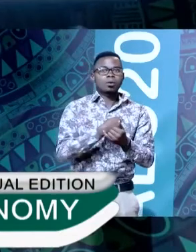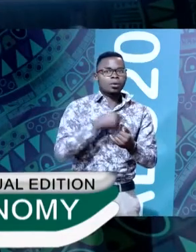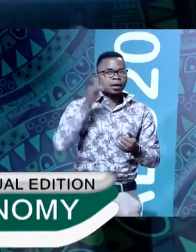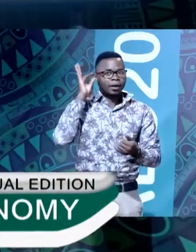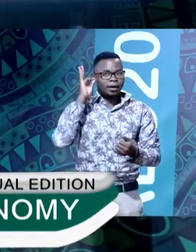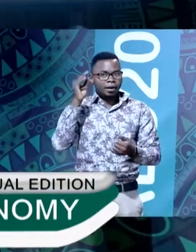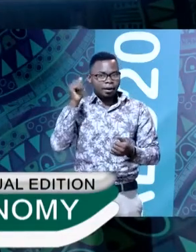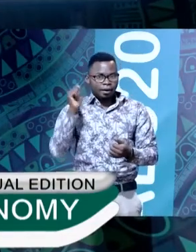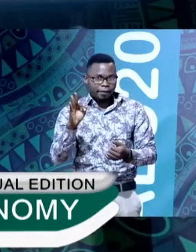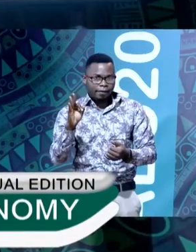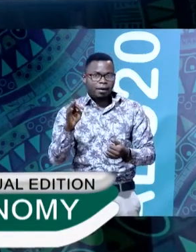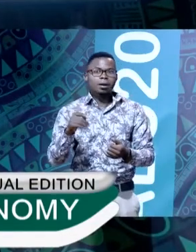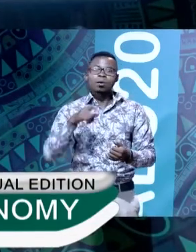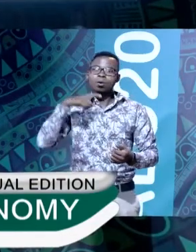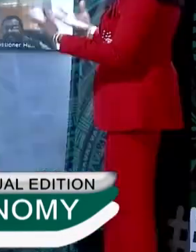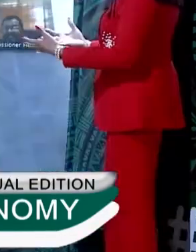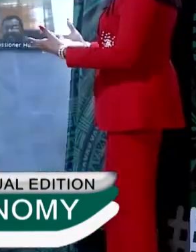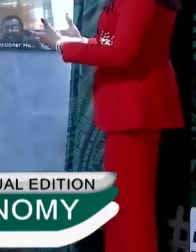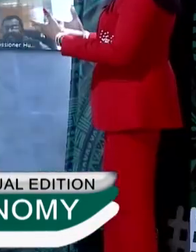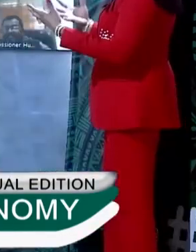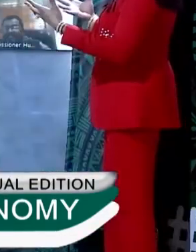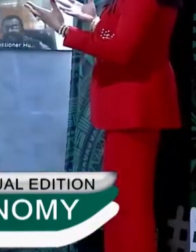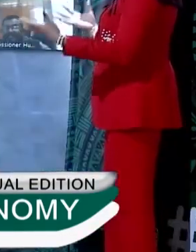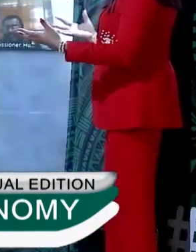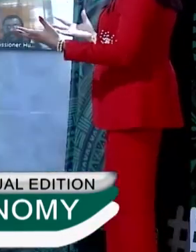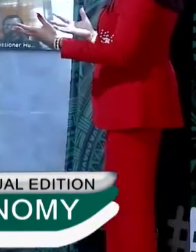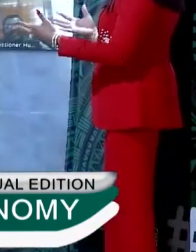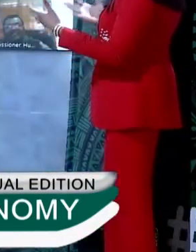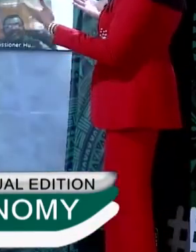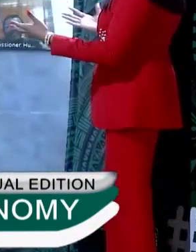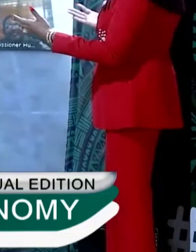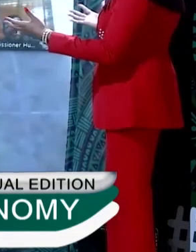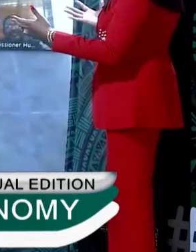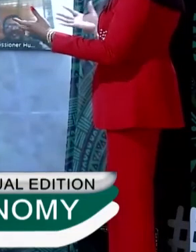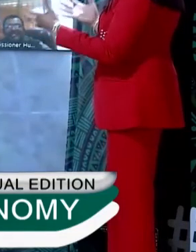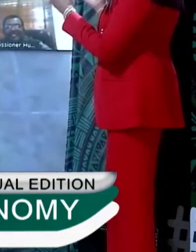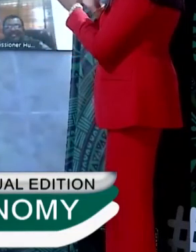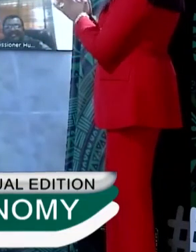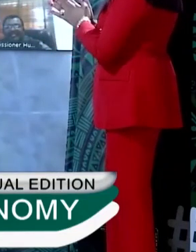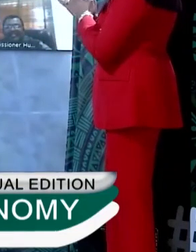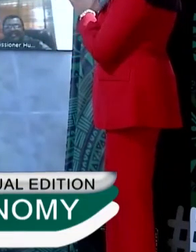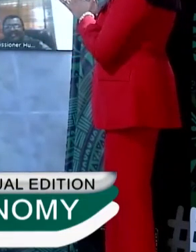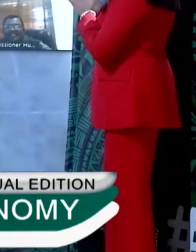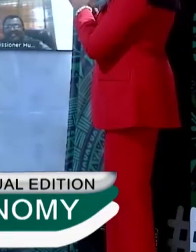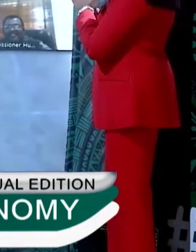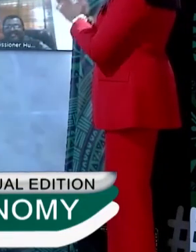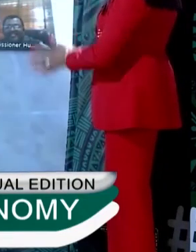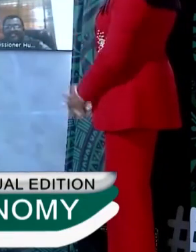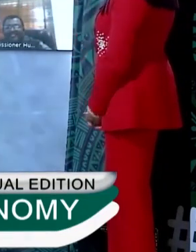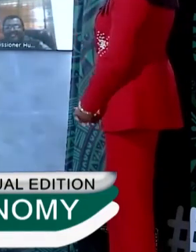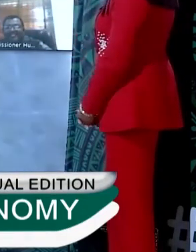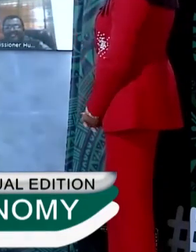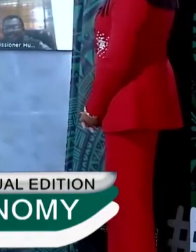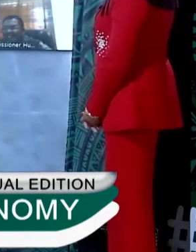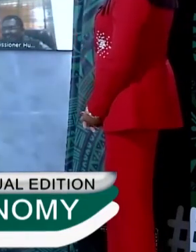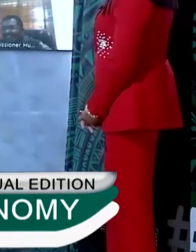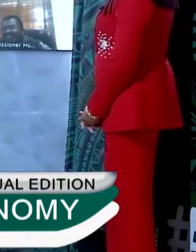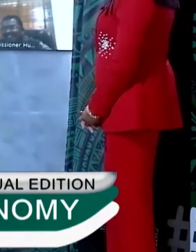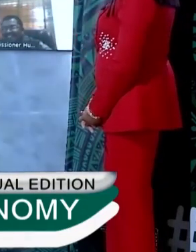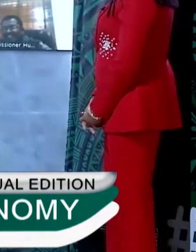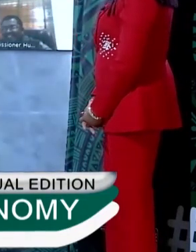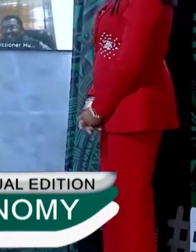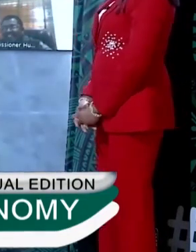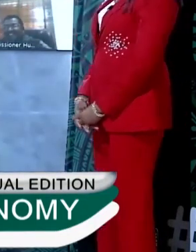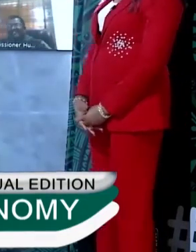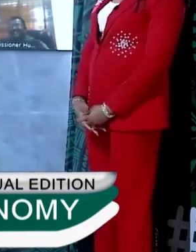to talk and act. Talking, I guess, is too much. We should begin to act. Thank you very much, Ambassadors and High Commissioners, for